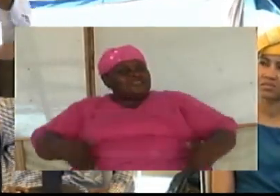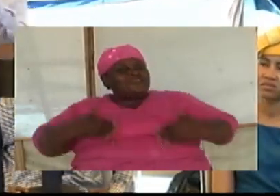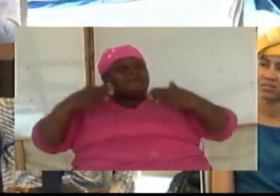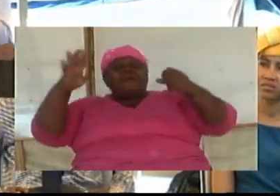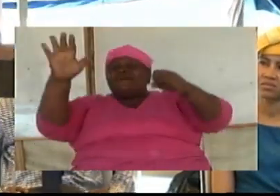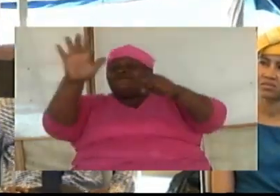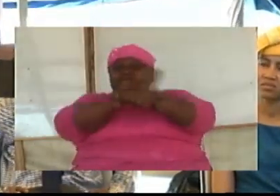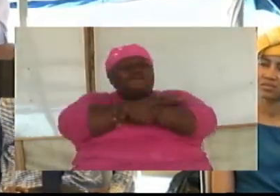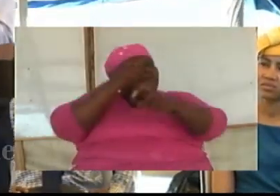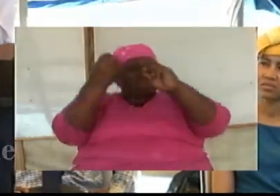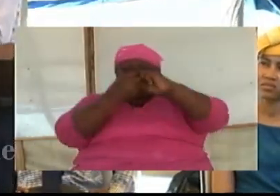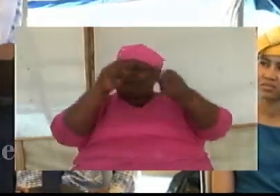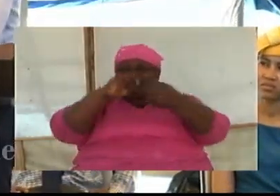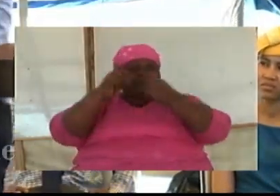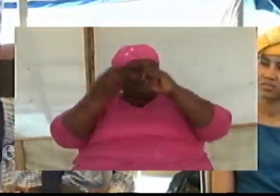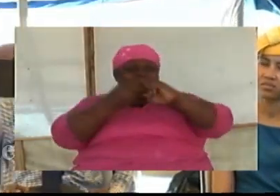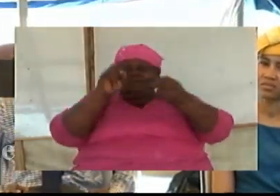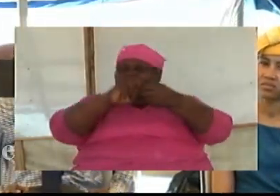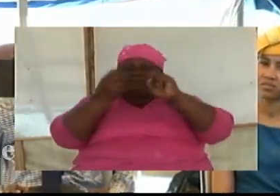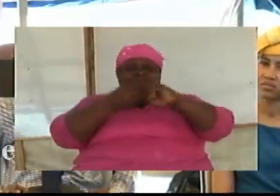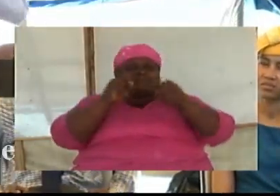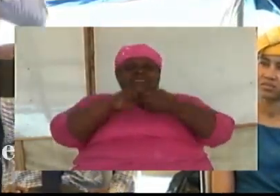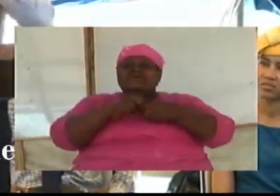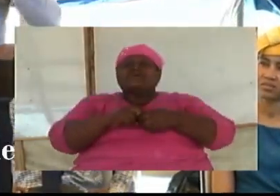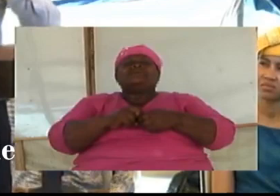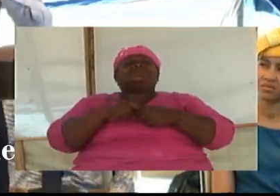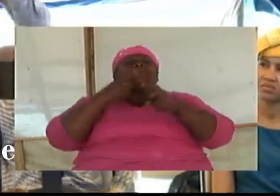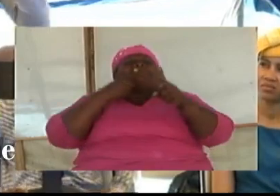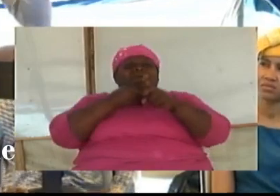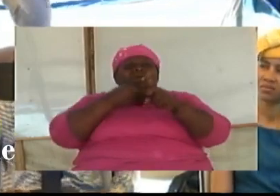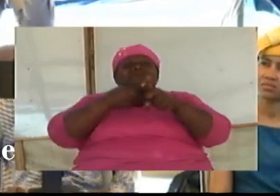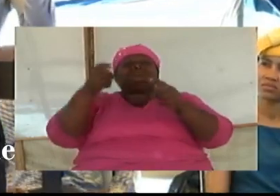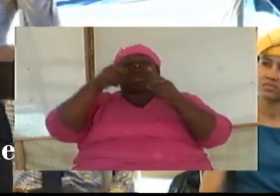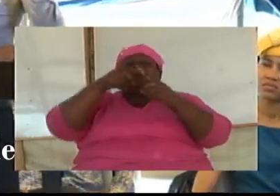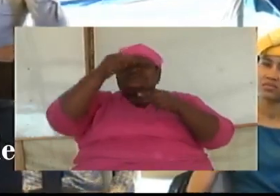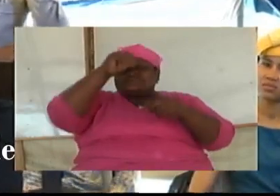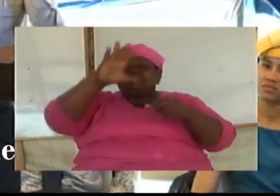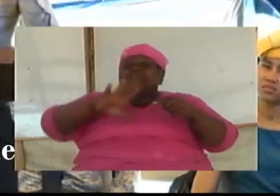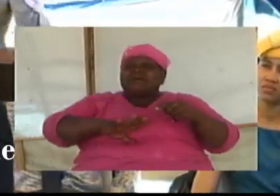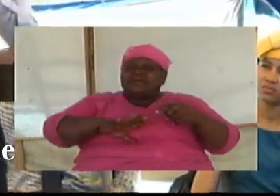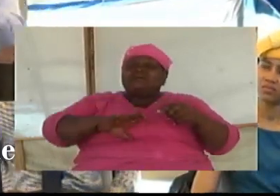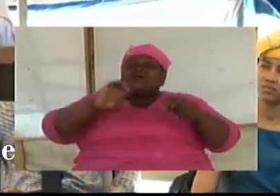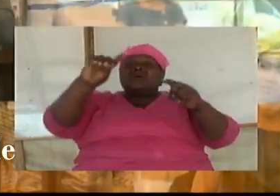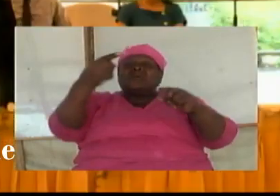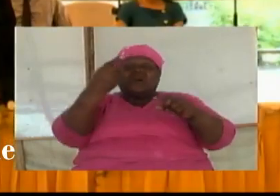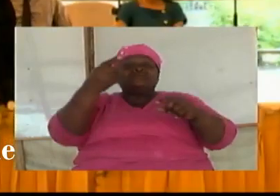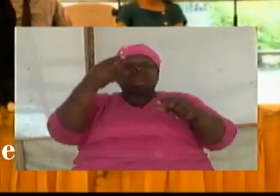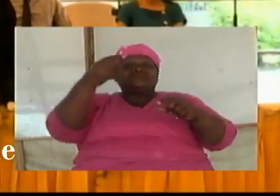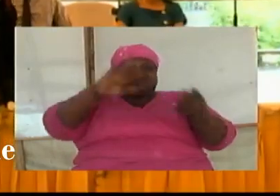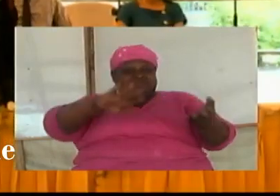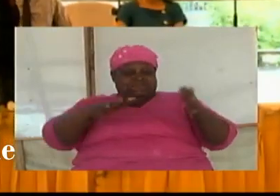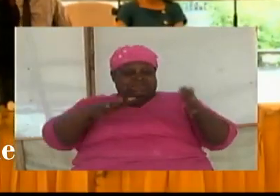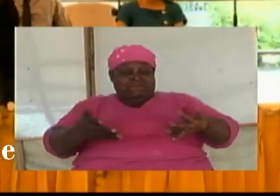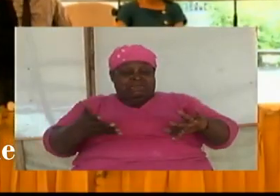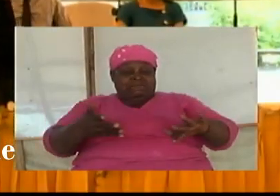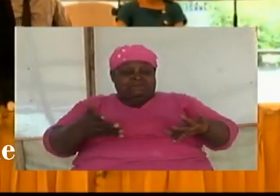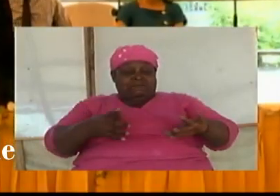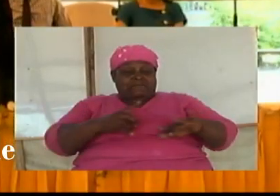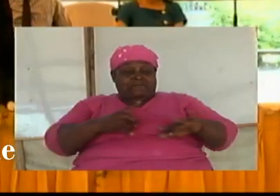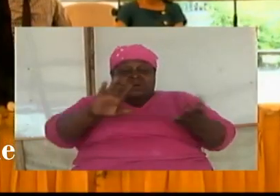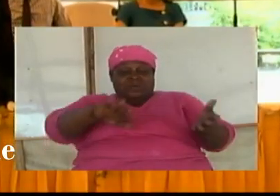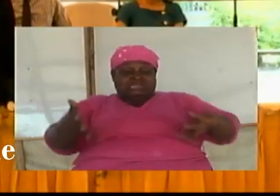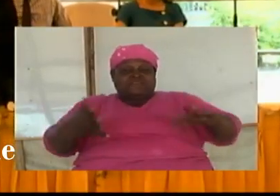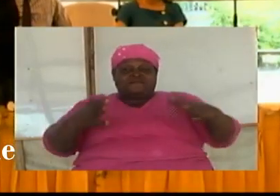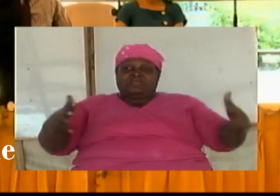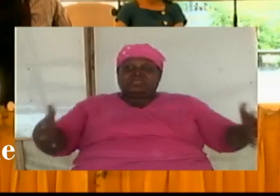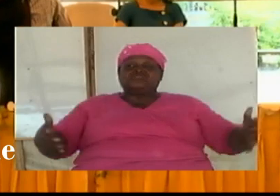troubles. Praise the Lord. It is appointed unto man once to die, but after death comes the